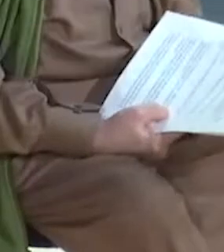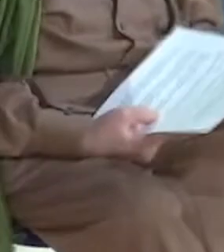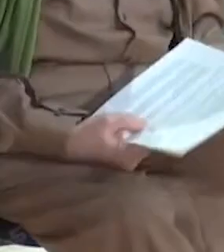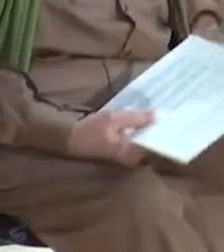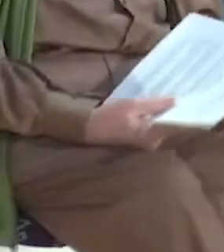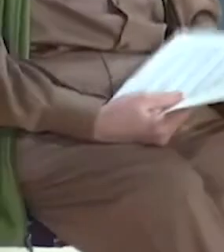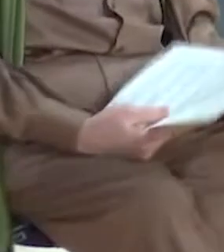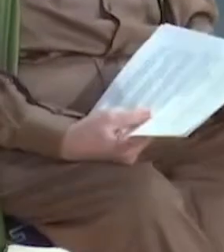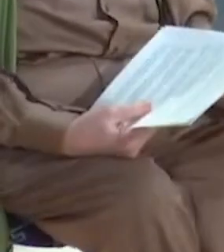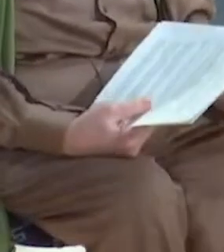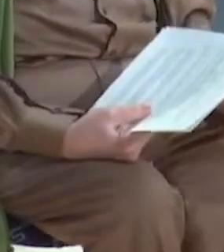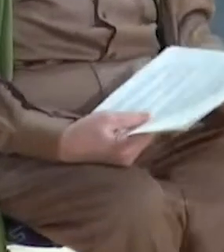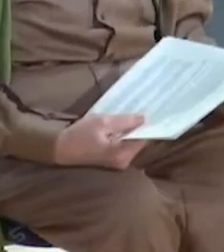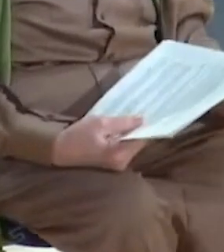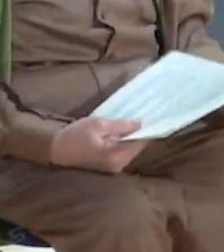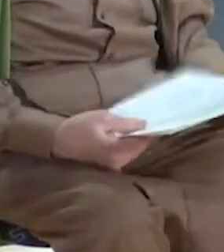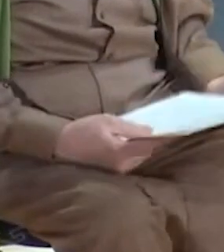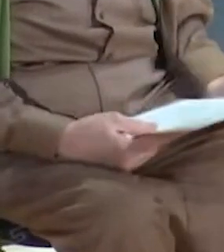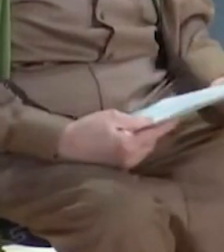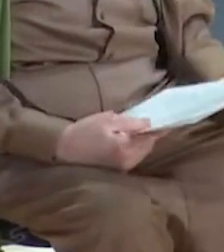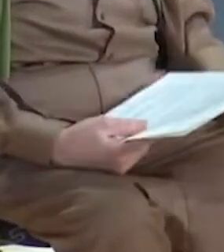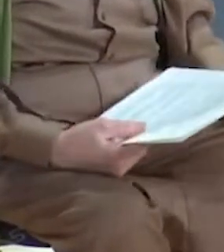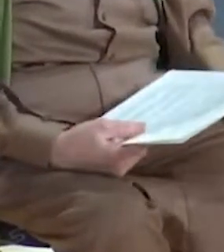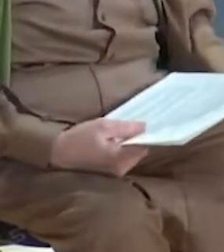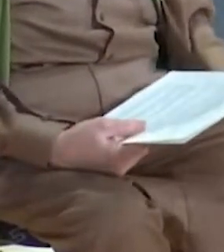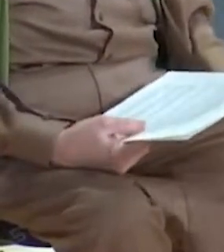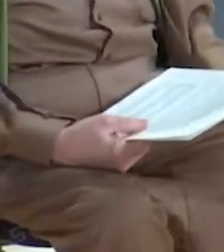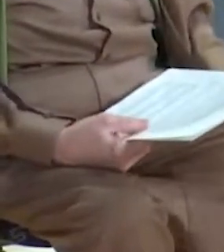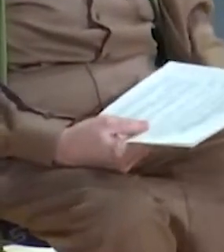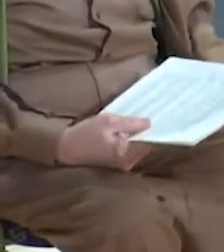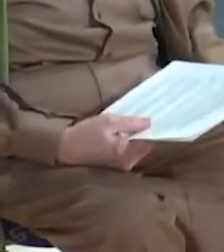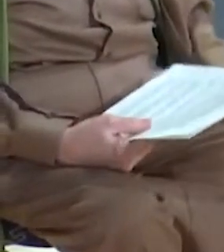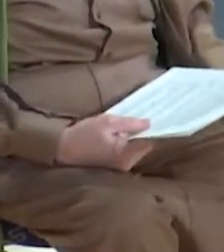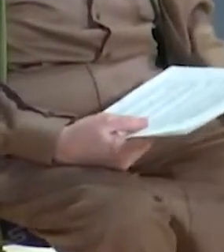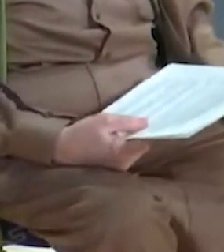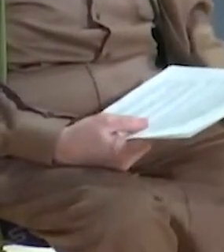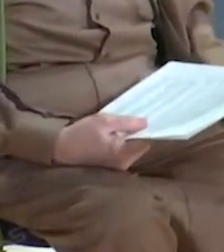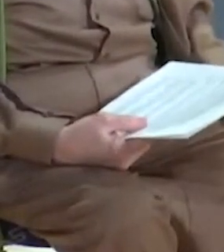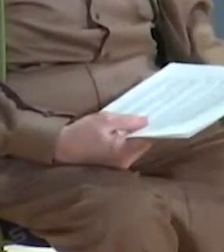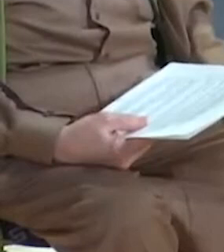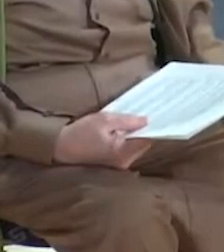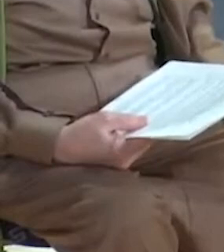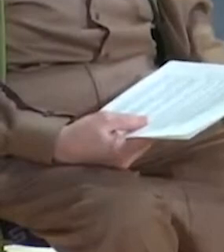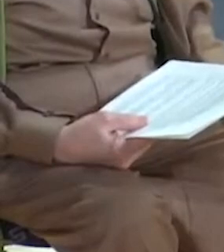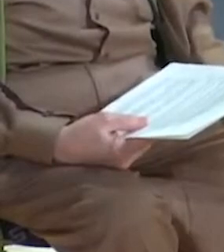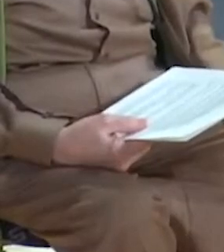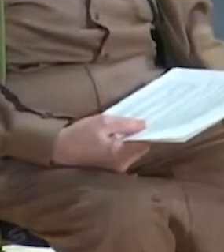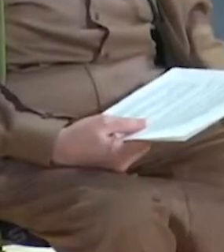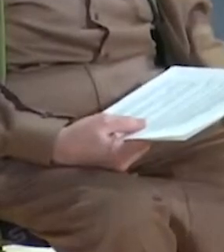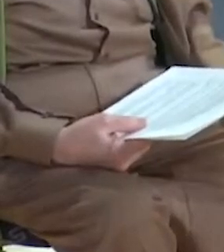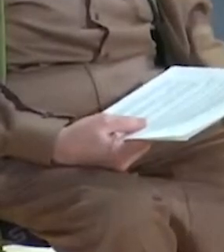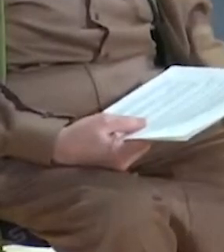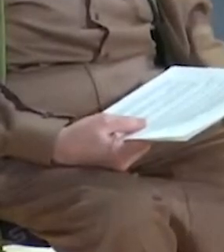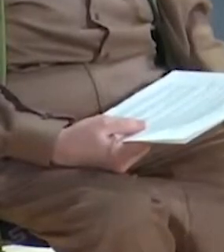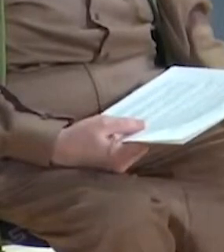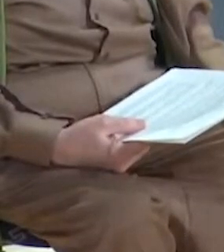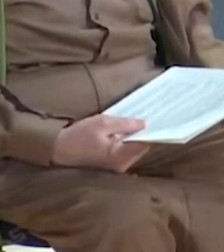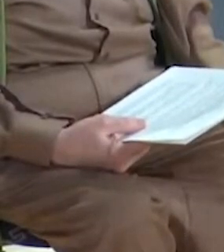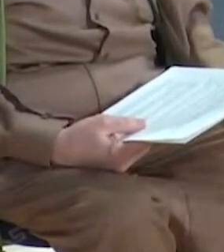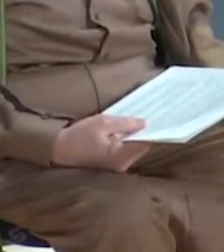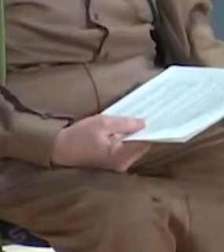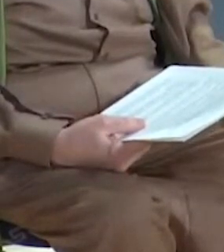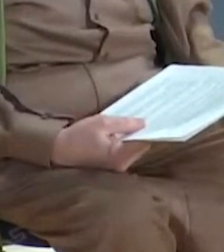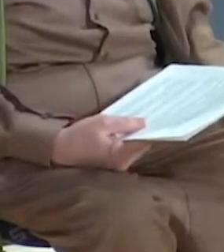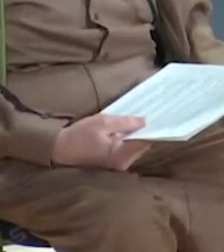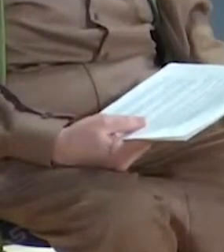the traditional gardening that we have established, in English we say waffle gardens, but in